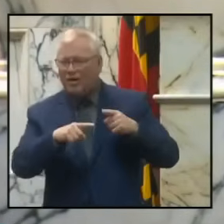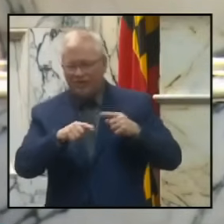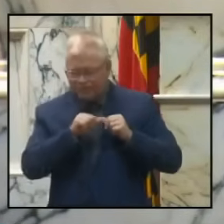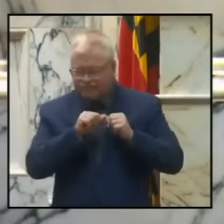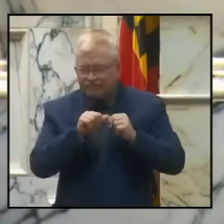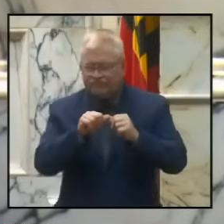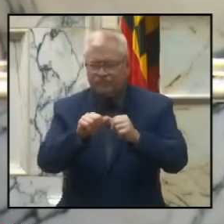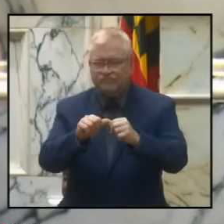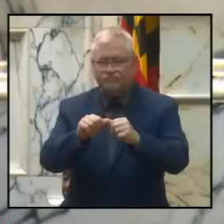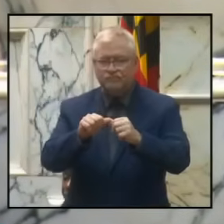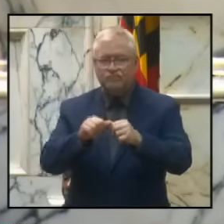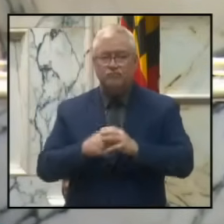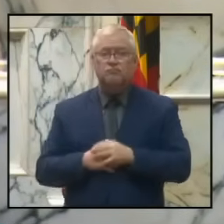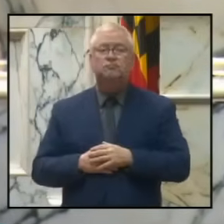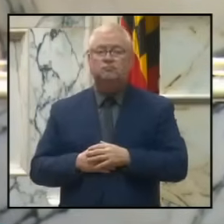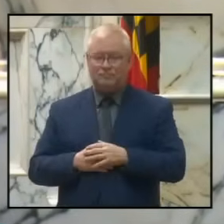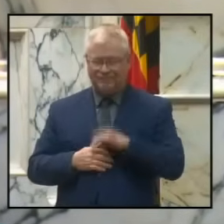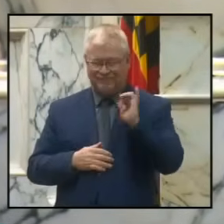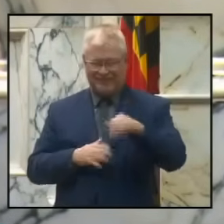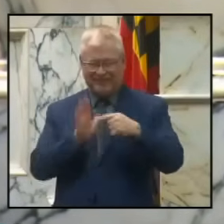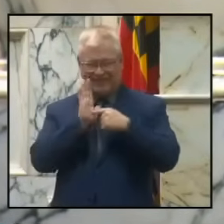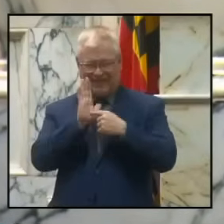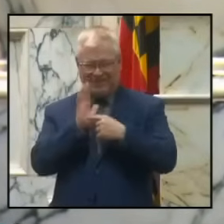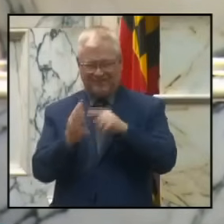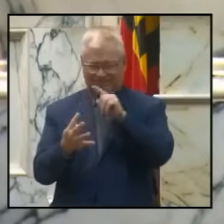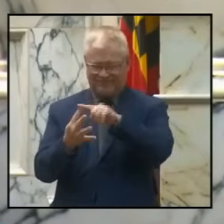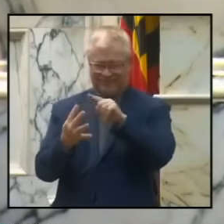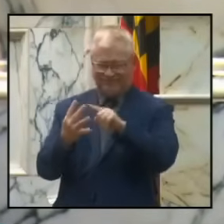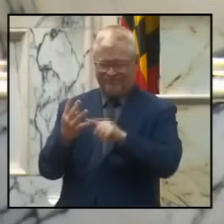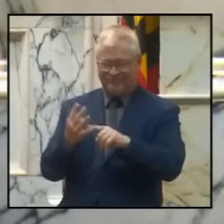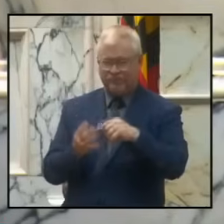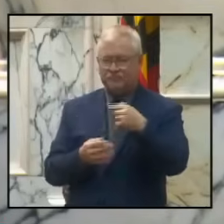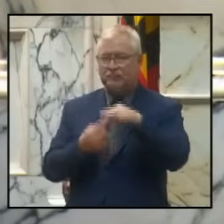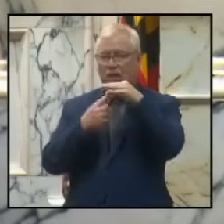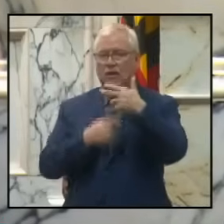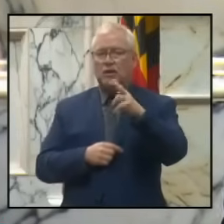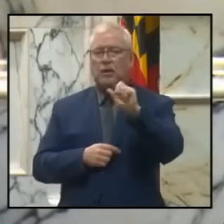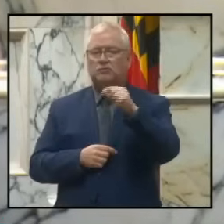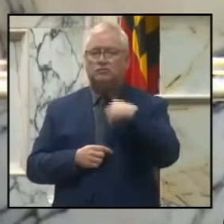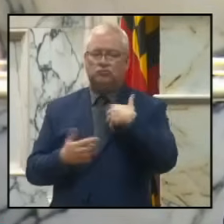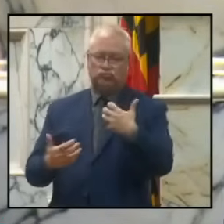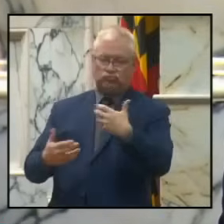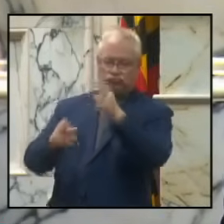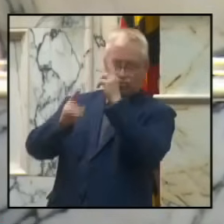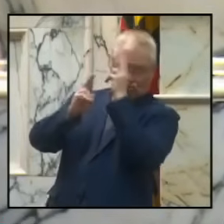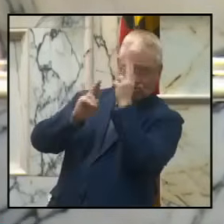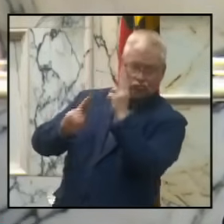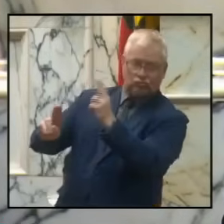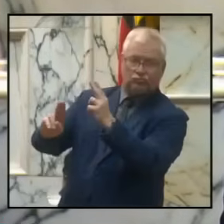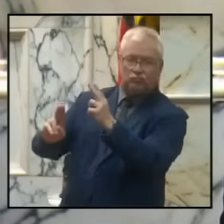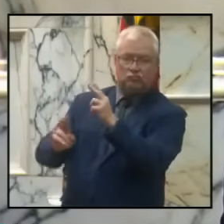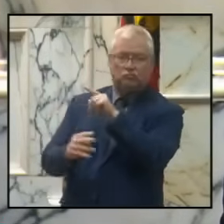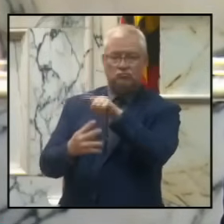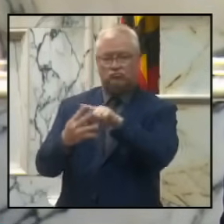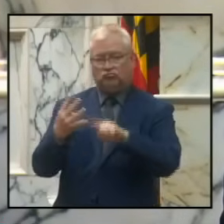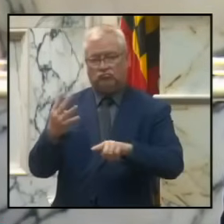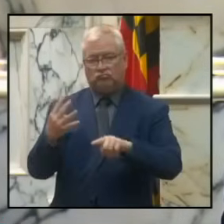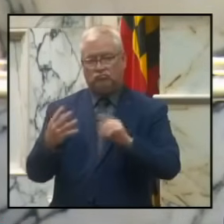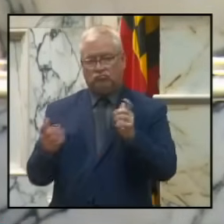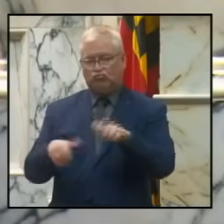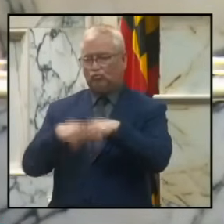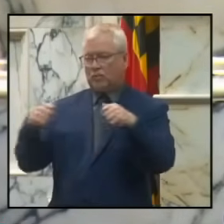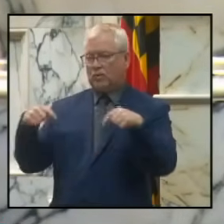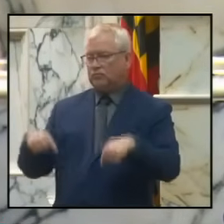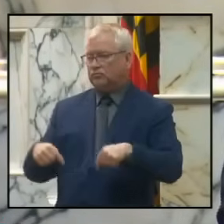4 very special guests who I would like to honor as I close today's remarks.